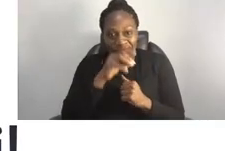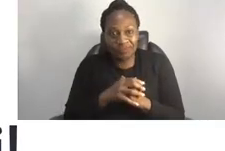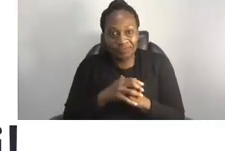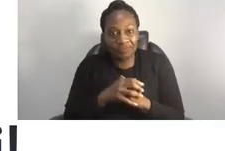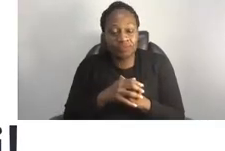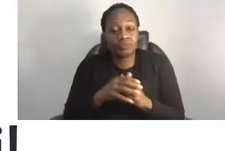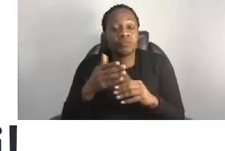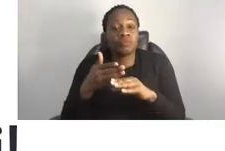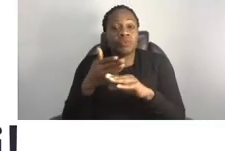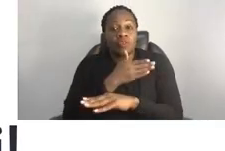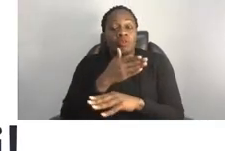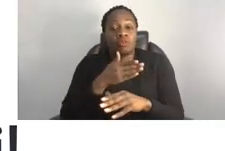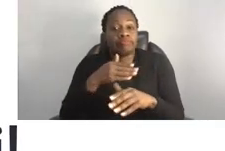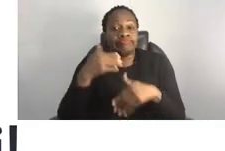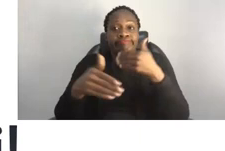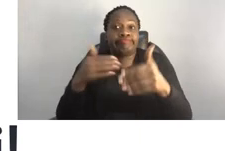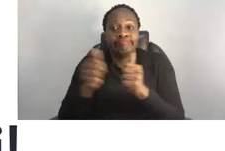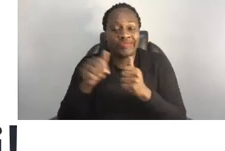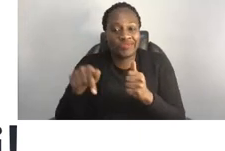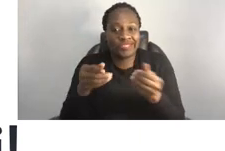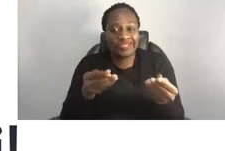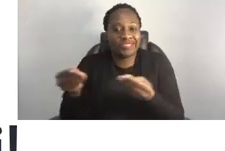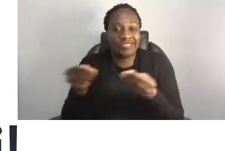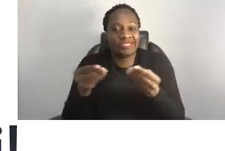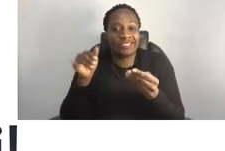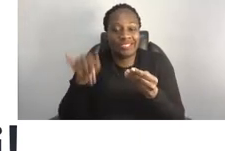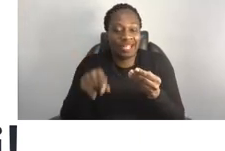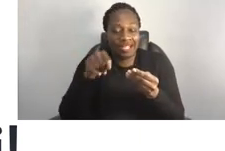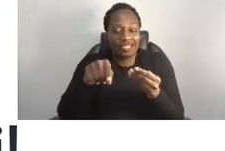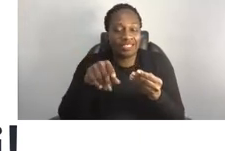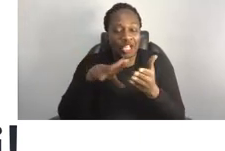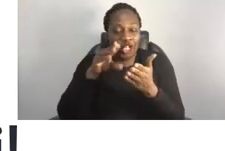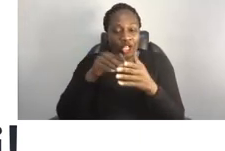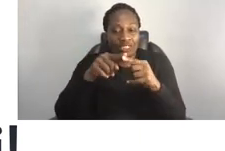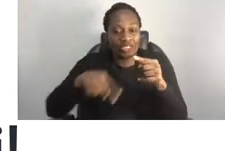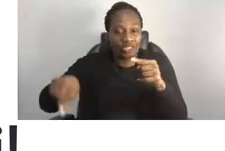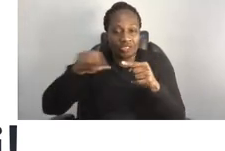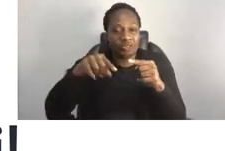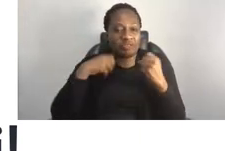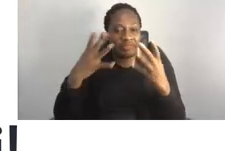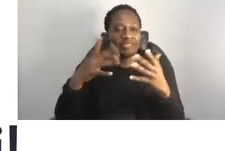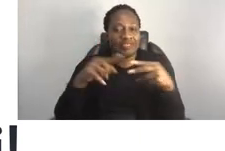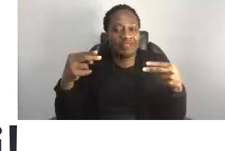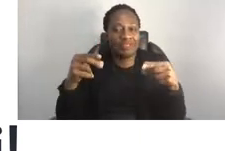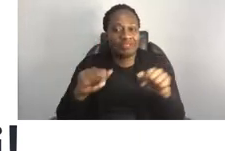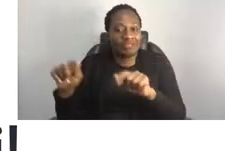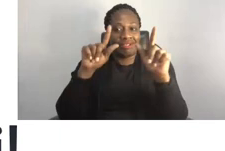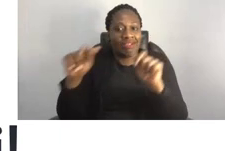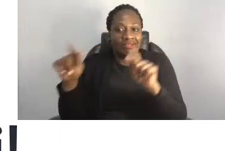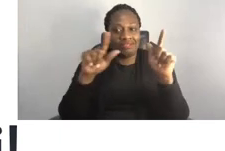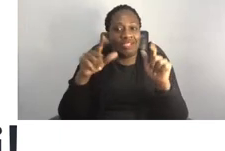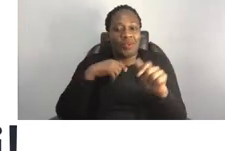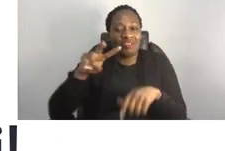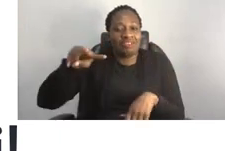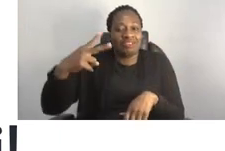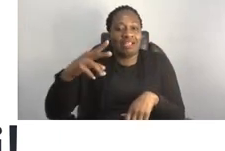So before we get moving with the facilitating an open pedagogy learning circle, we actually have so many slides that we had to create a second